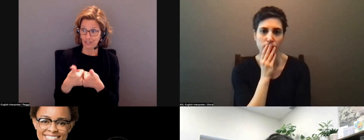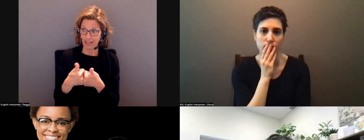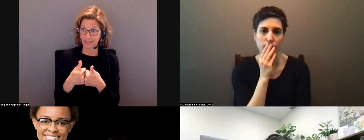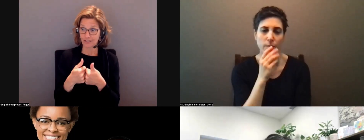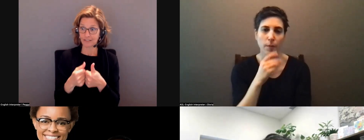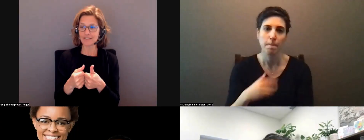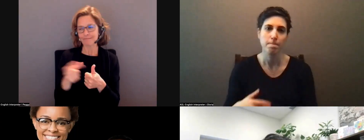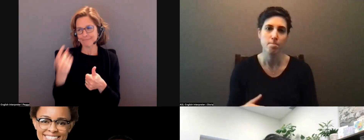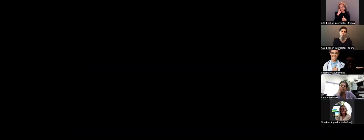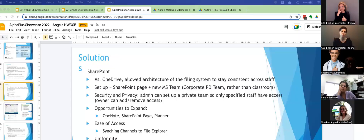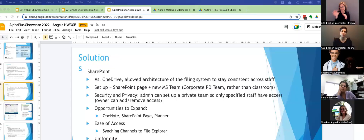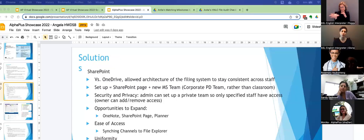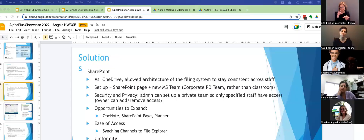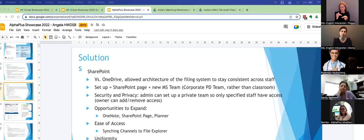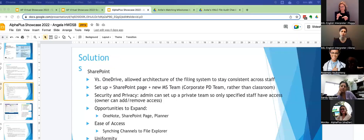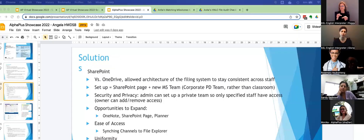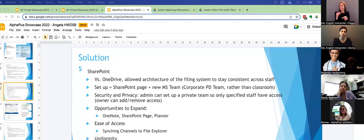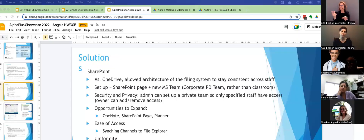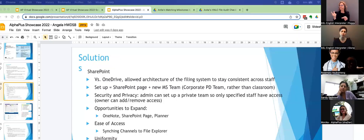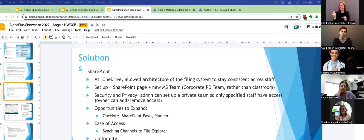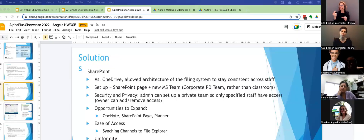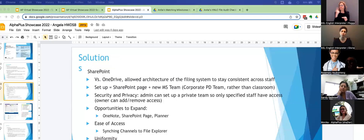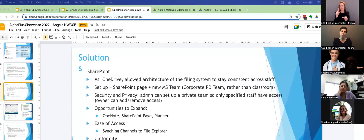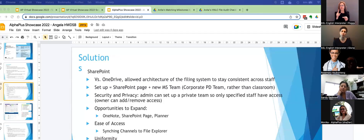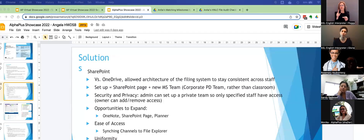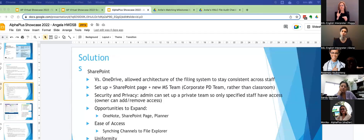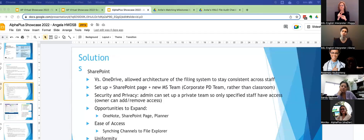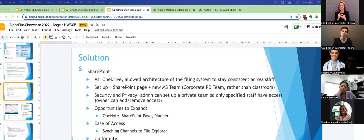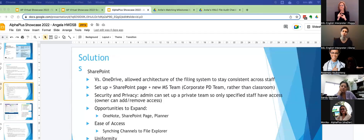just spoke with us just earlier.